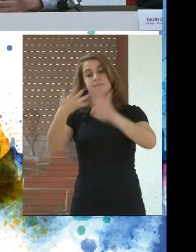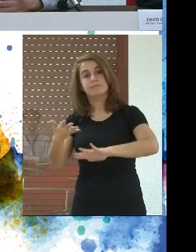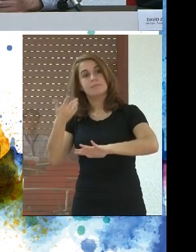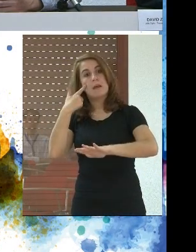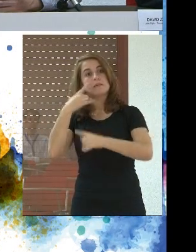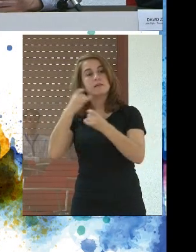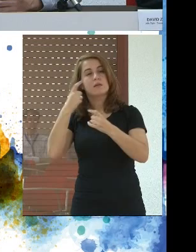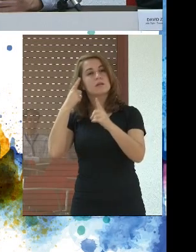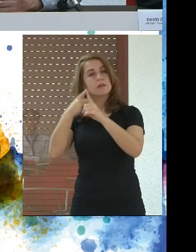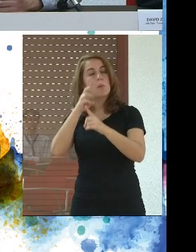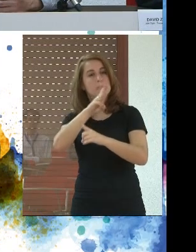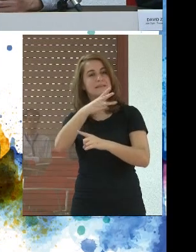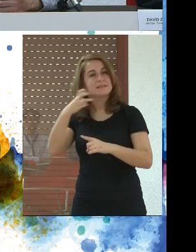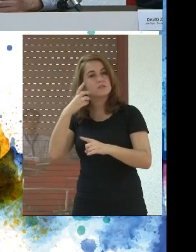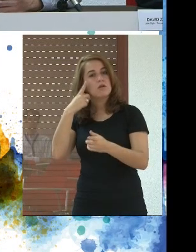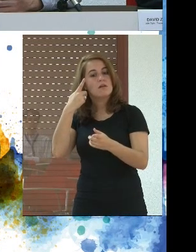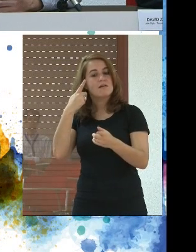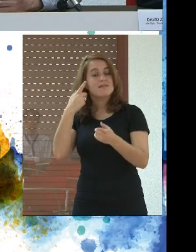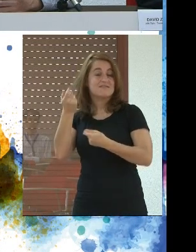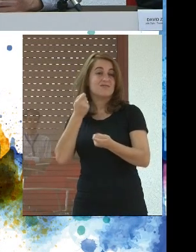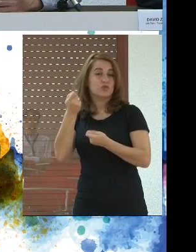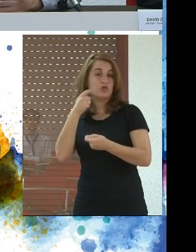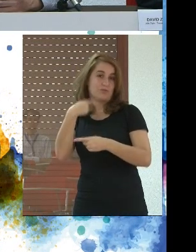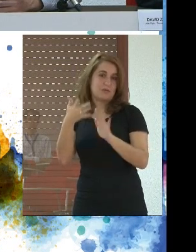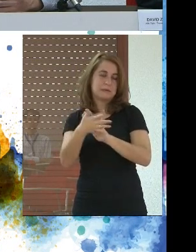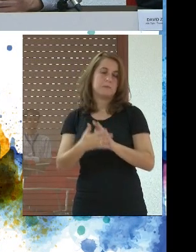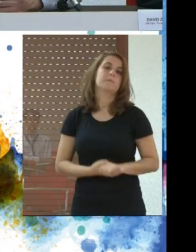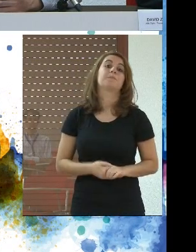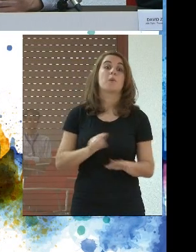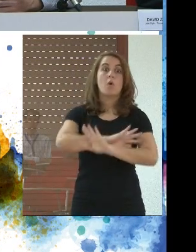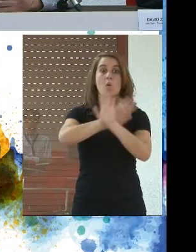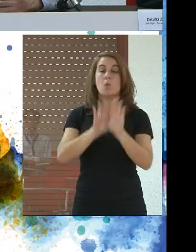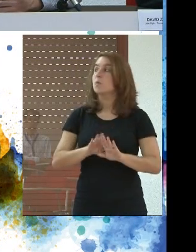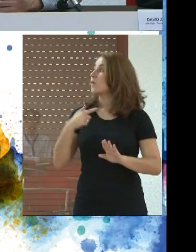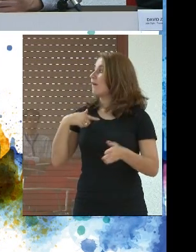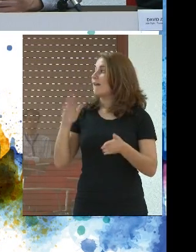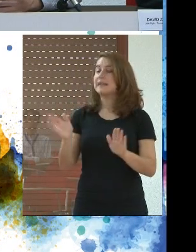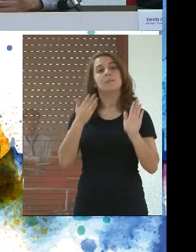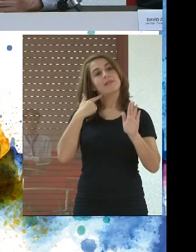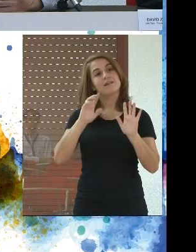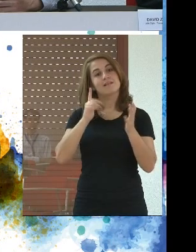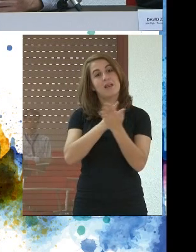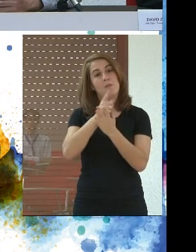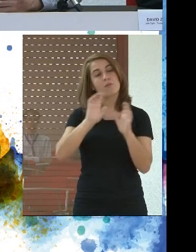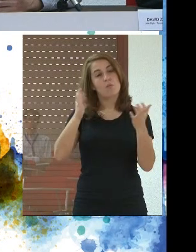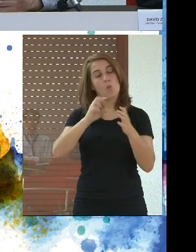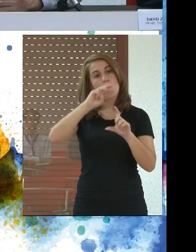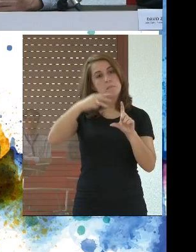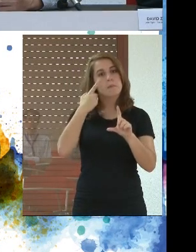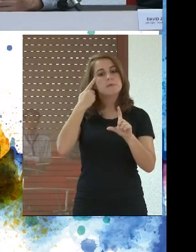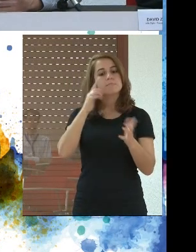encephalogramma. We detect potential, the control signal, which we're going to talk about. And finally,